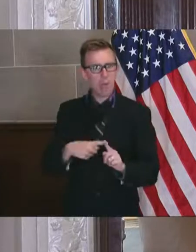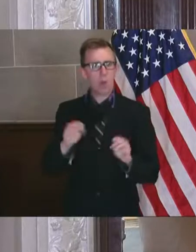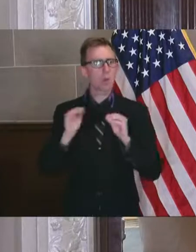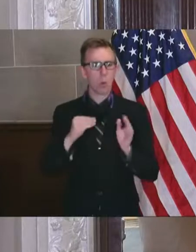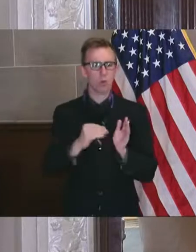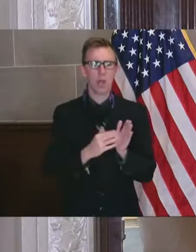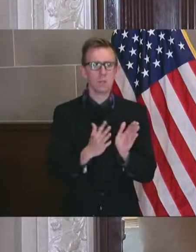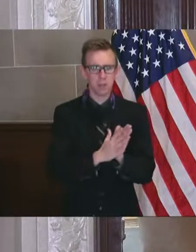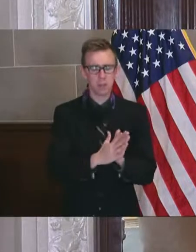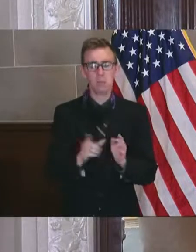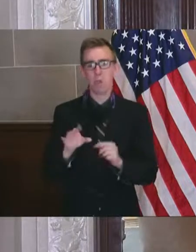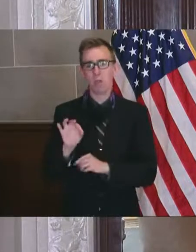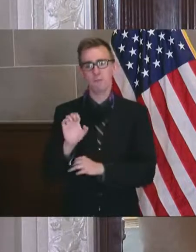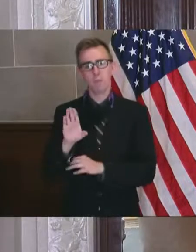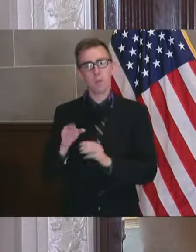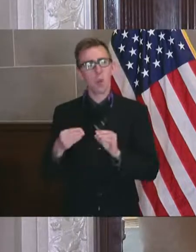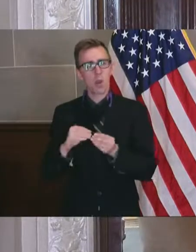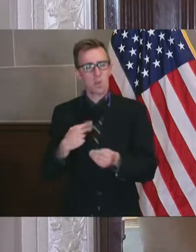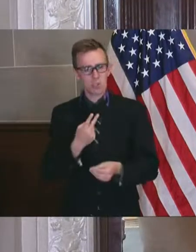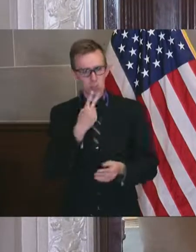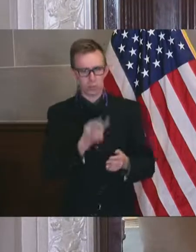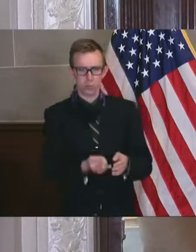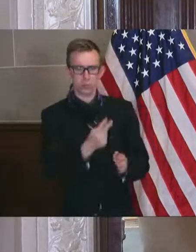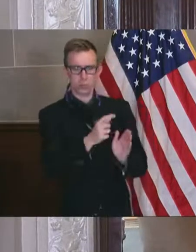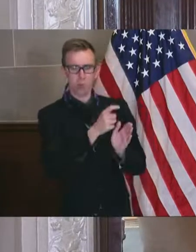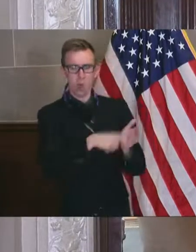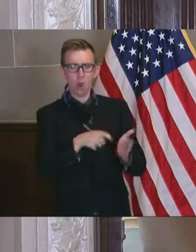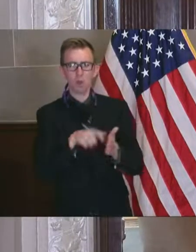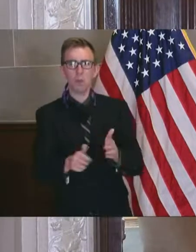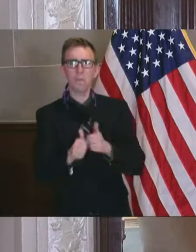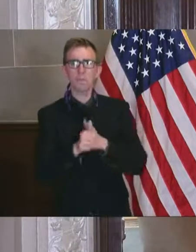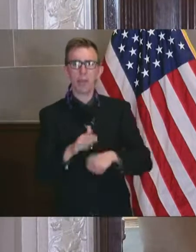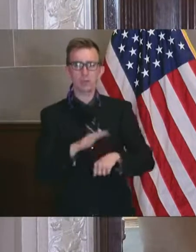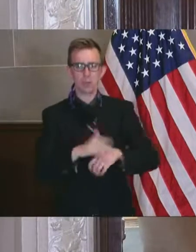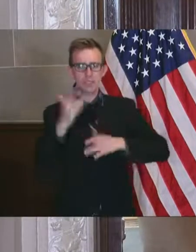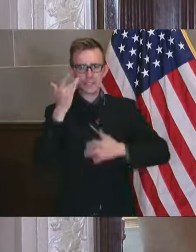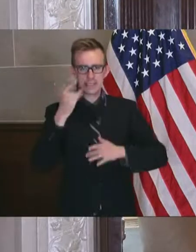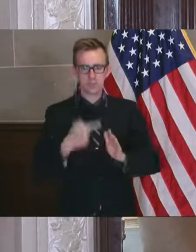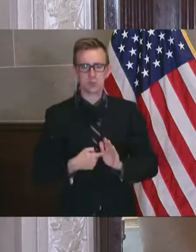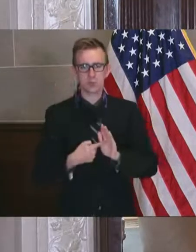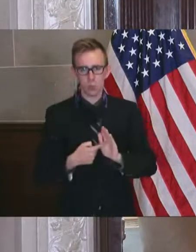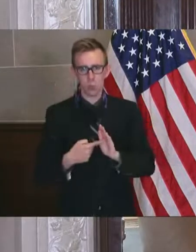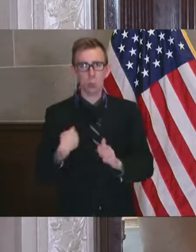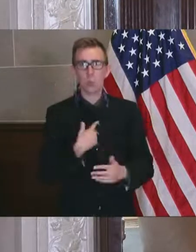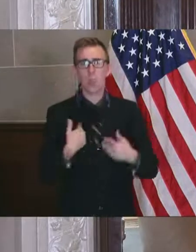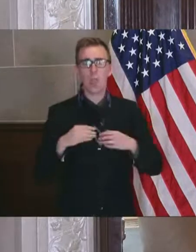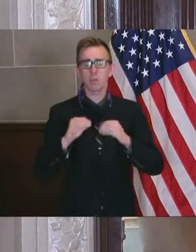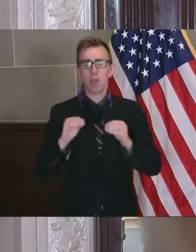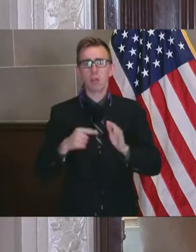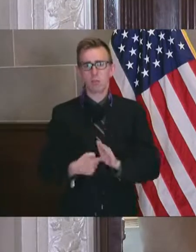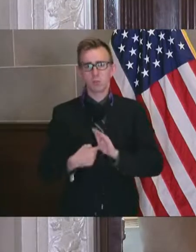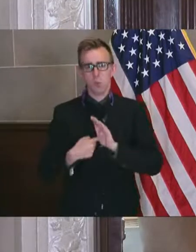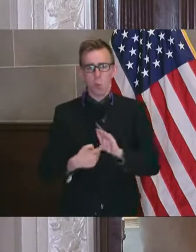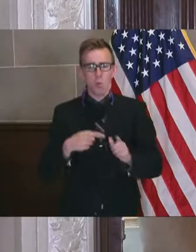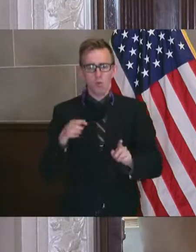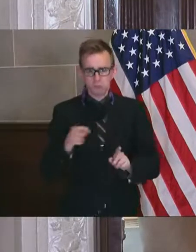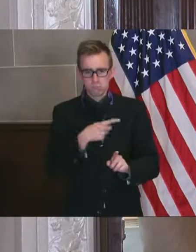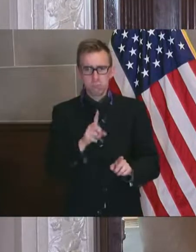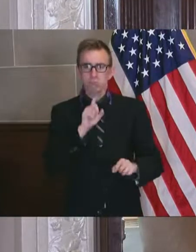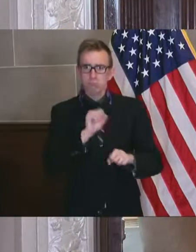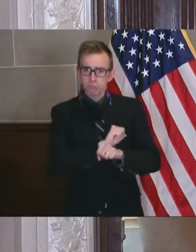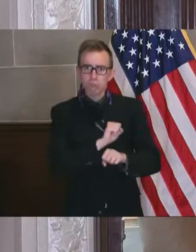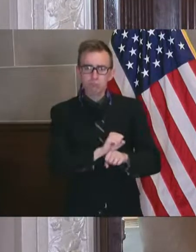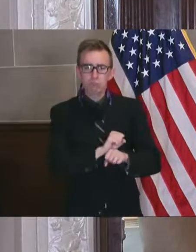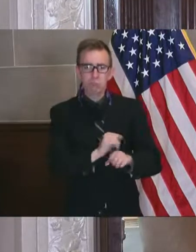the February numbers I've seen in 2 articles are just based on symptoms. We don't have test results that showed that they were truly positive